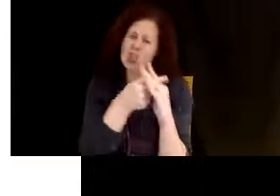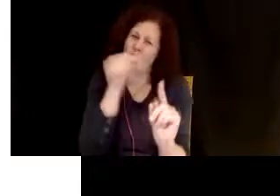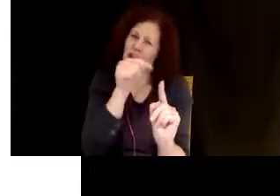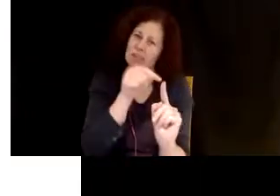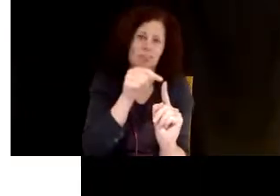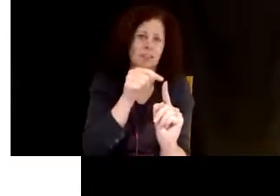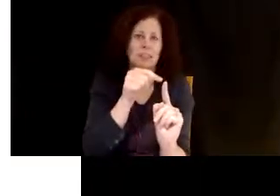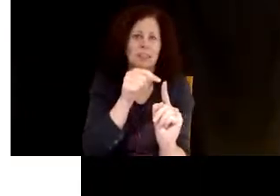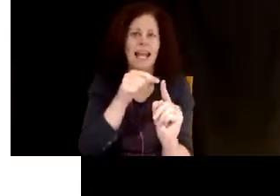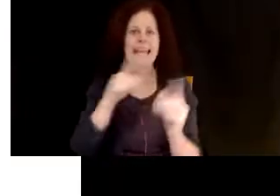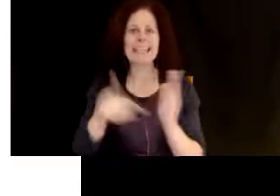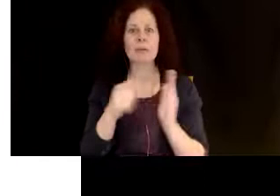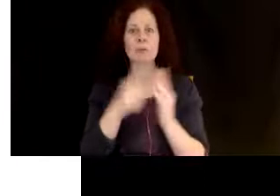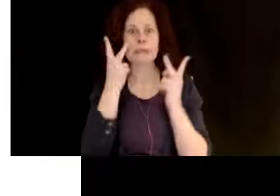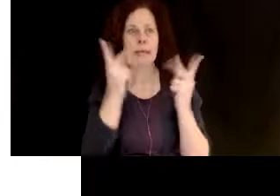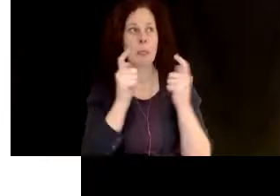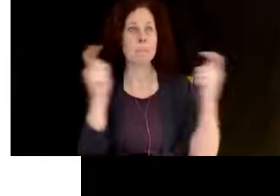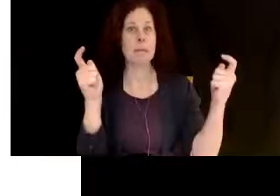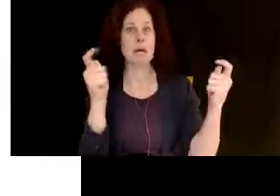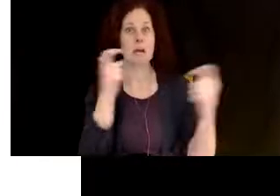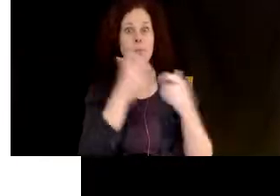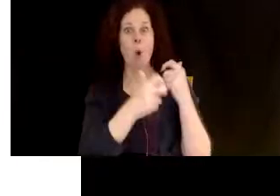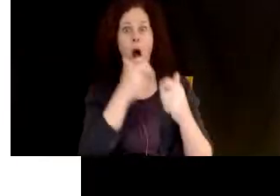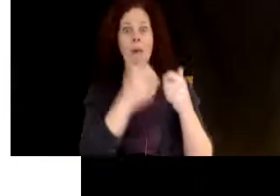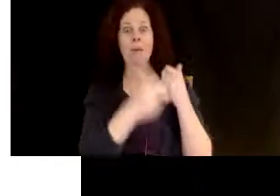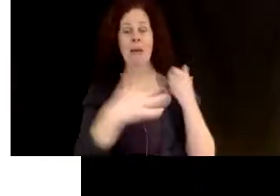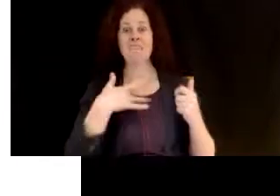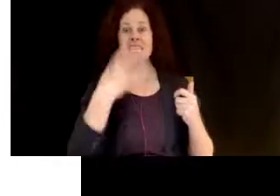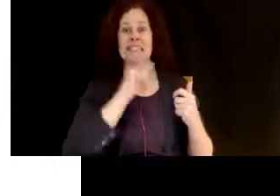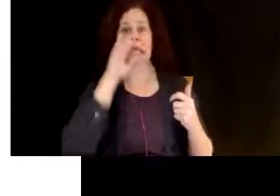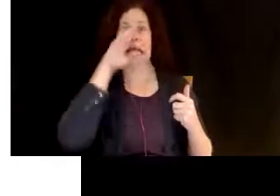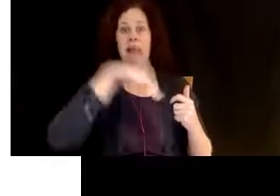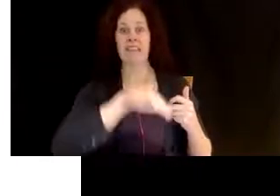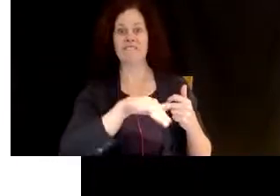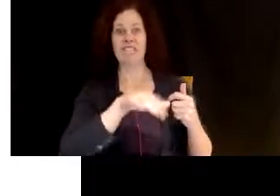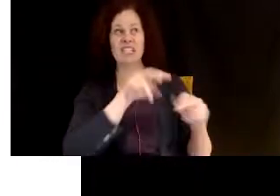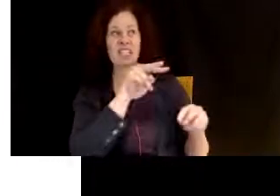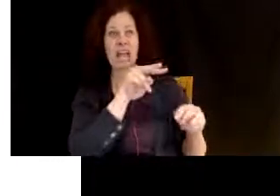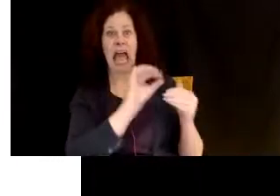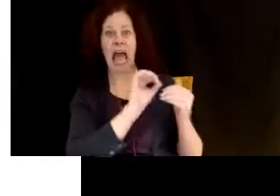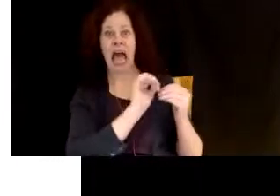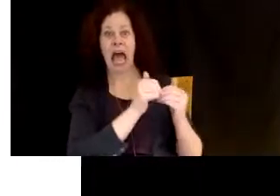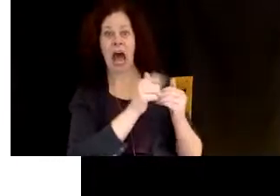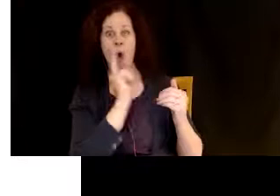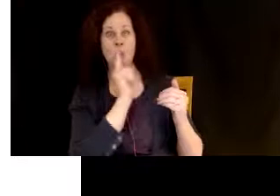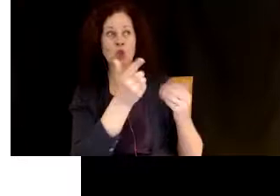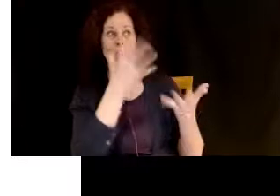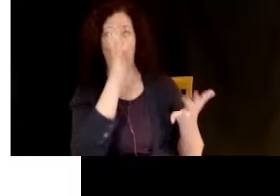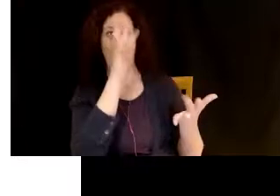the elephant is scary, the hundreds of roads that potentially have barriers, but it's important to just